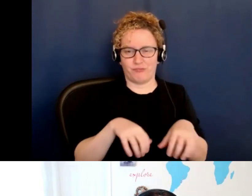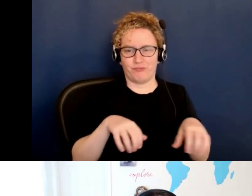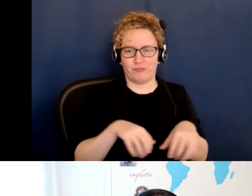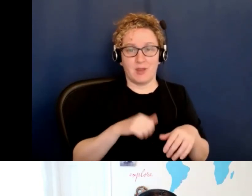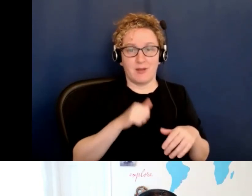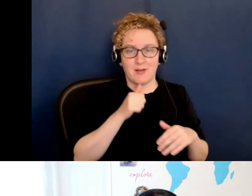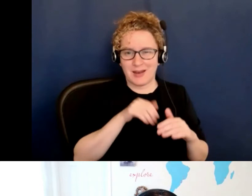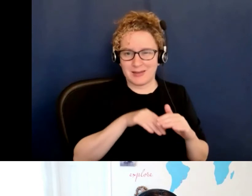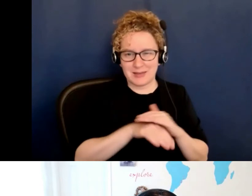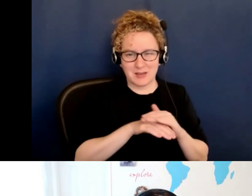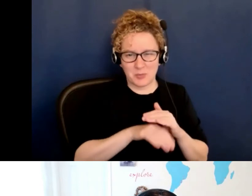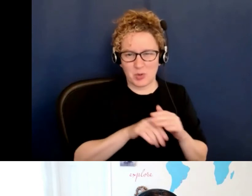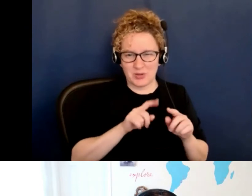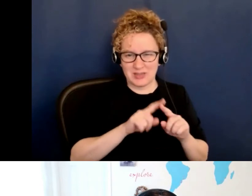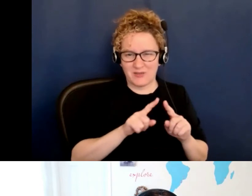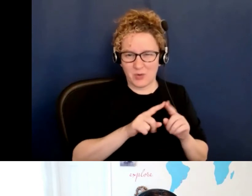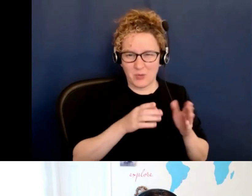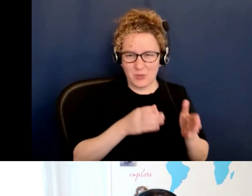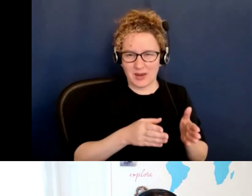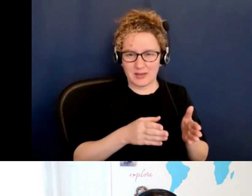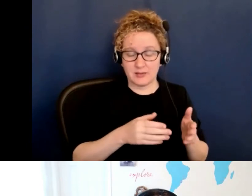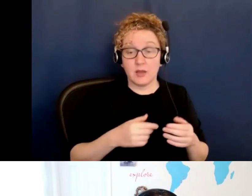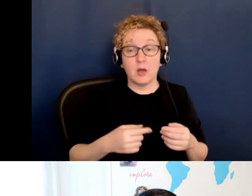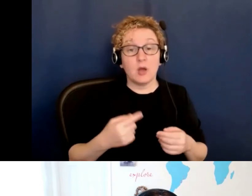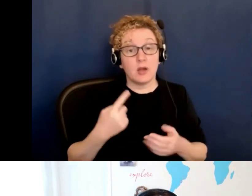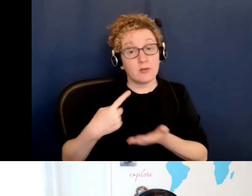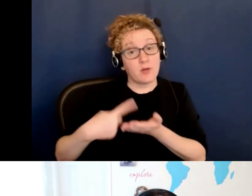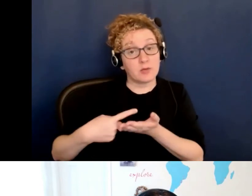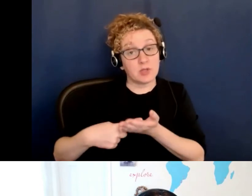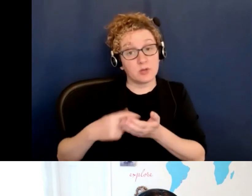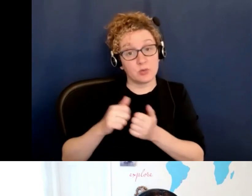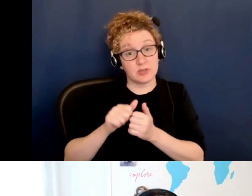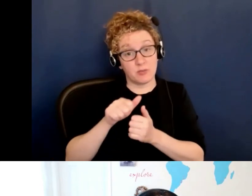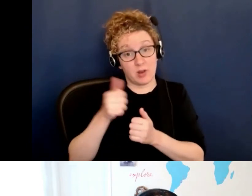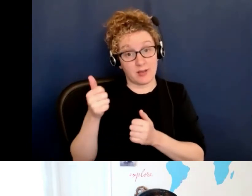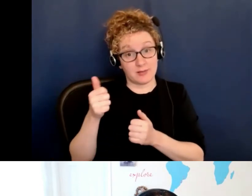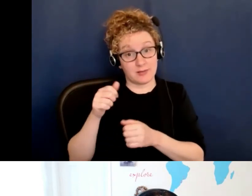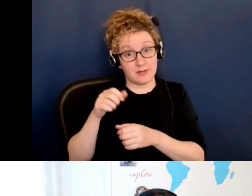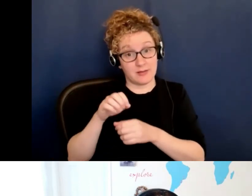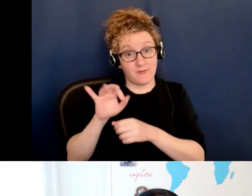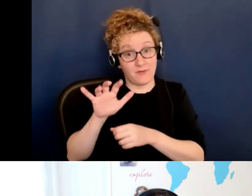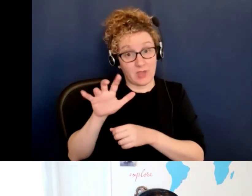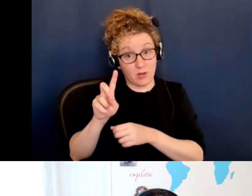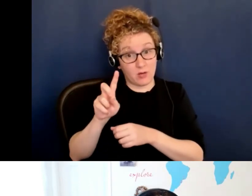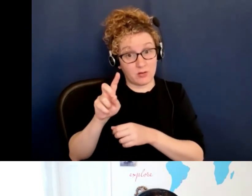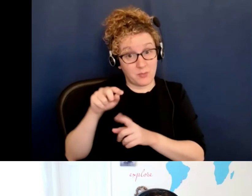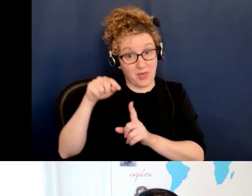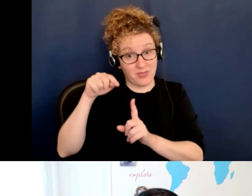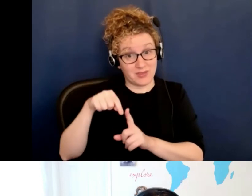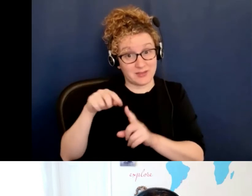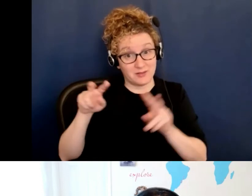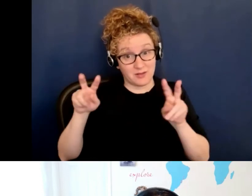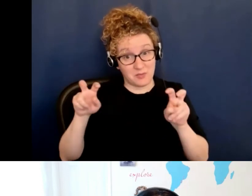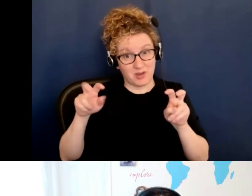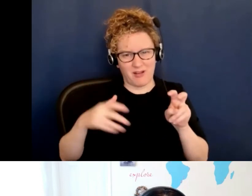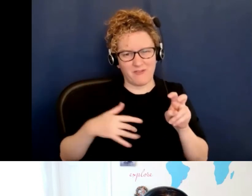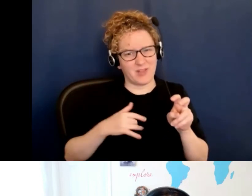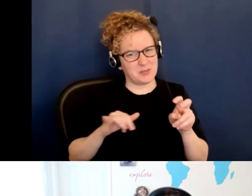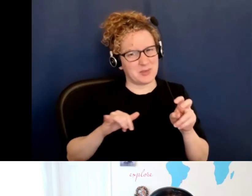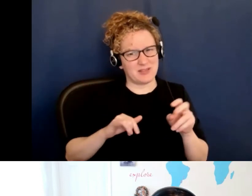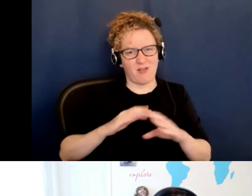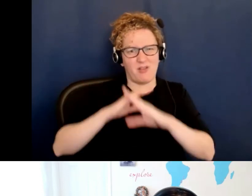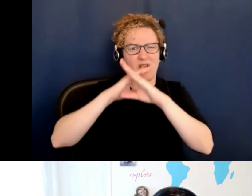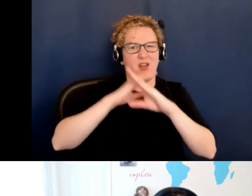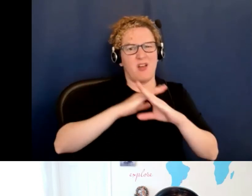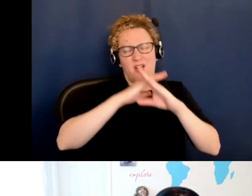to you in different ways. And I had a conversation with somebody else in the field about this, and I know I've certainly felt it myself. And so I